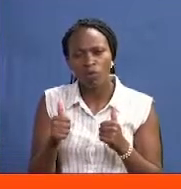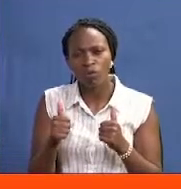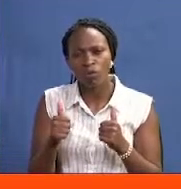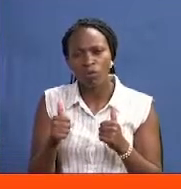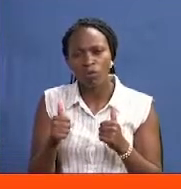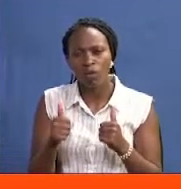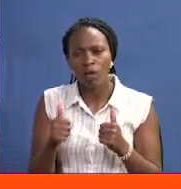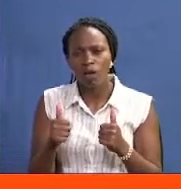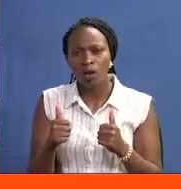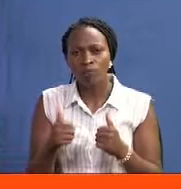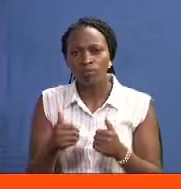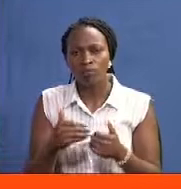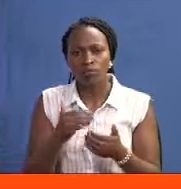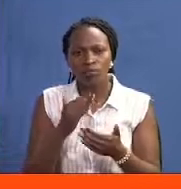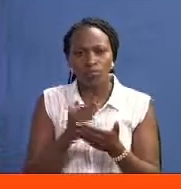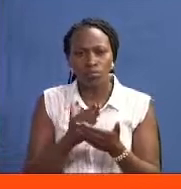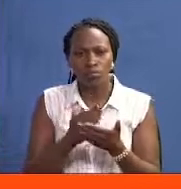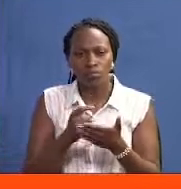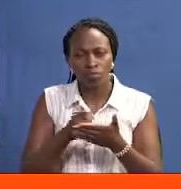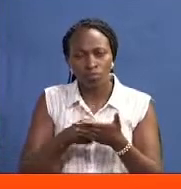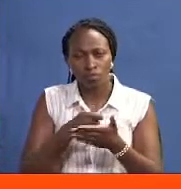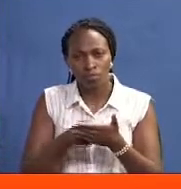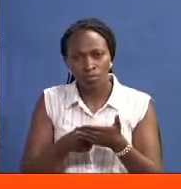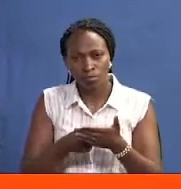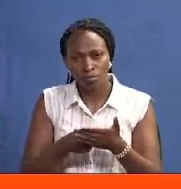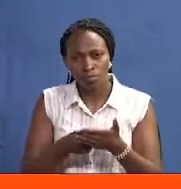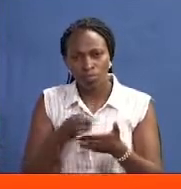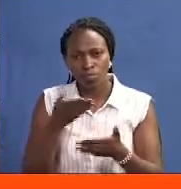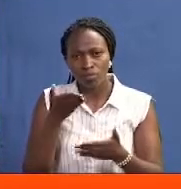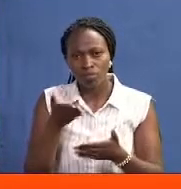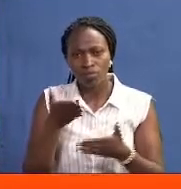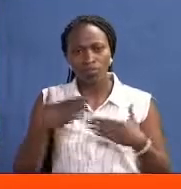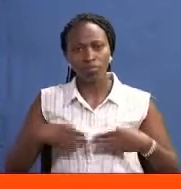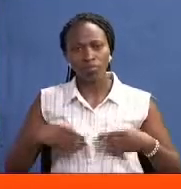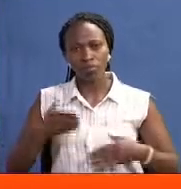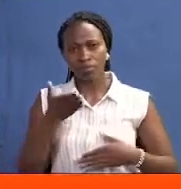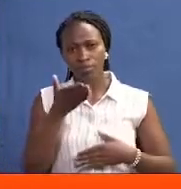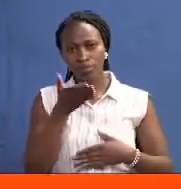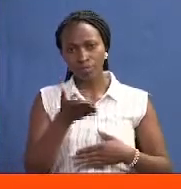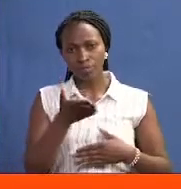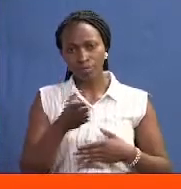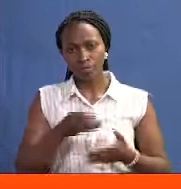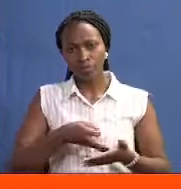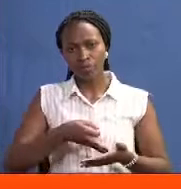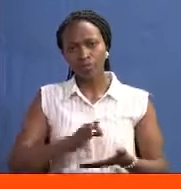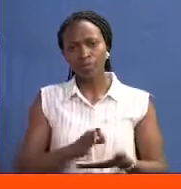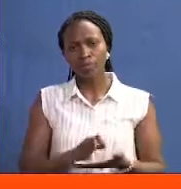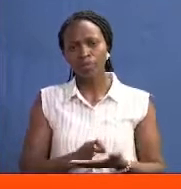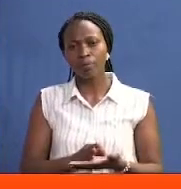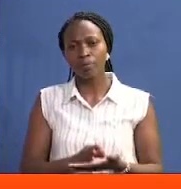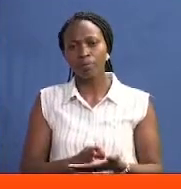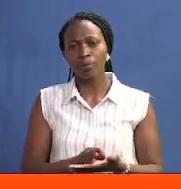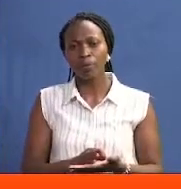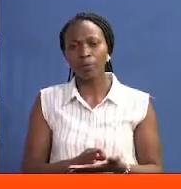oversight role, and make sure that these taxes that these content creators and everyone else really is paying are